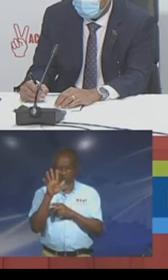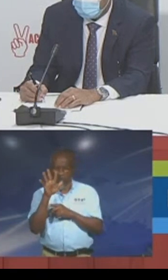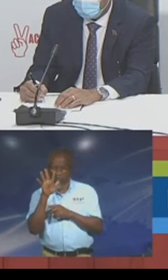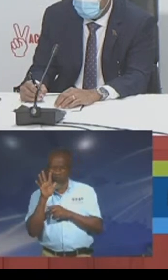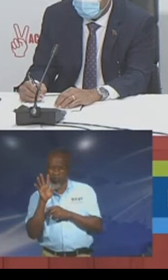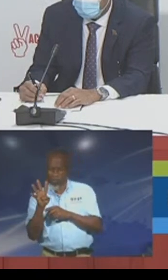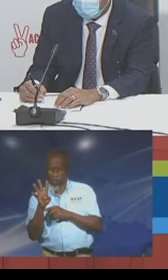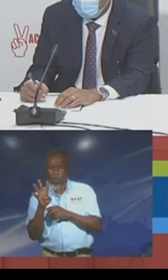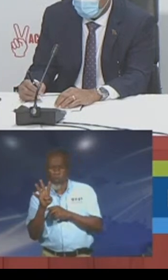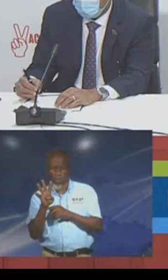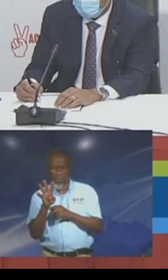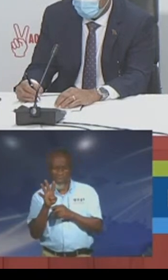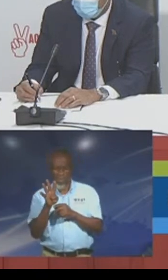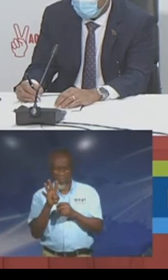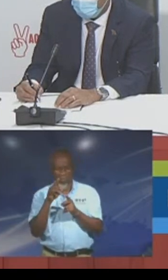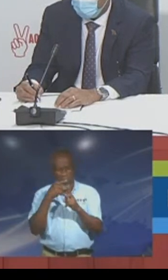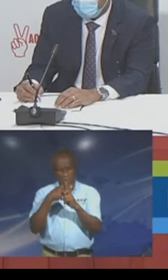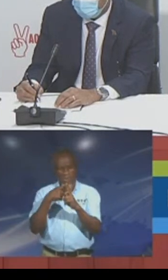that would have been out of